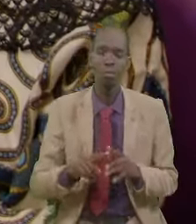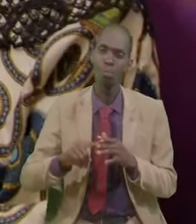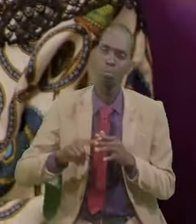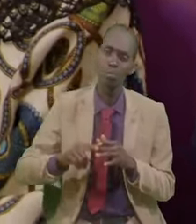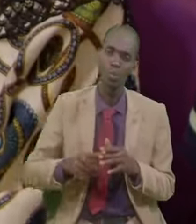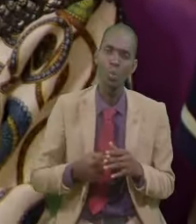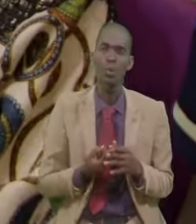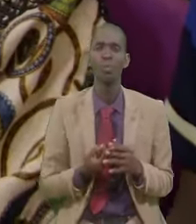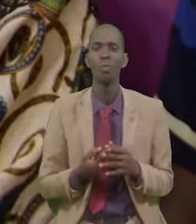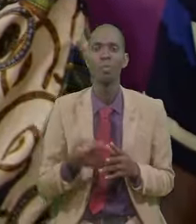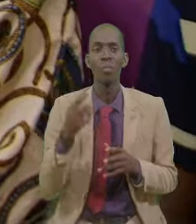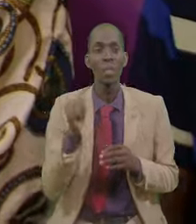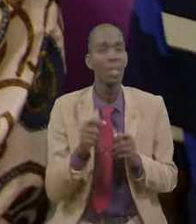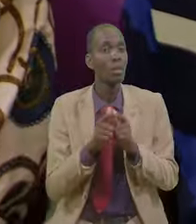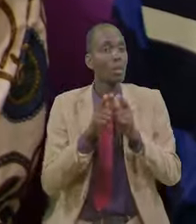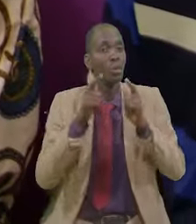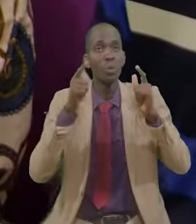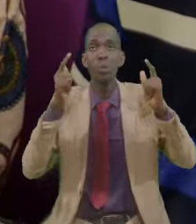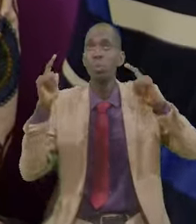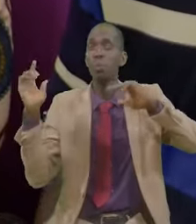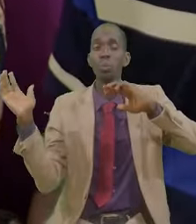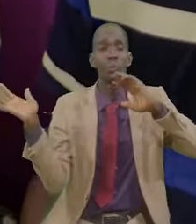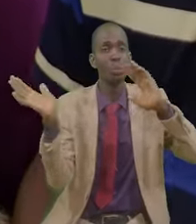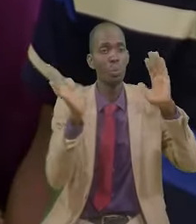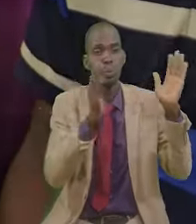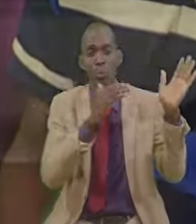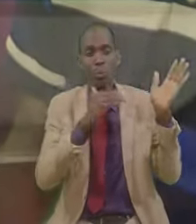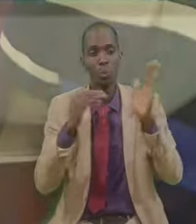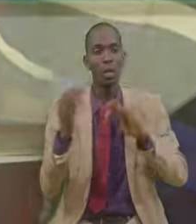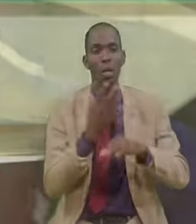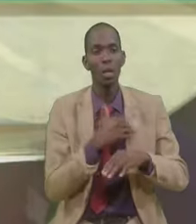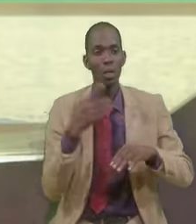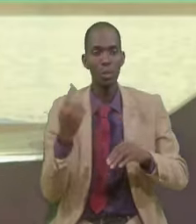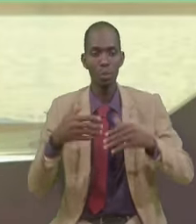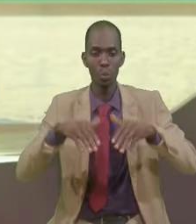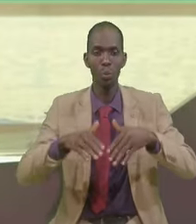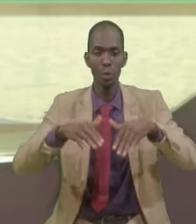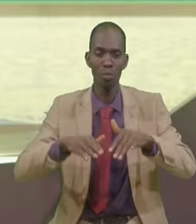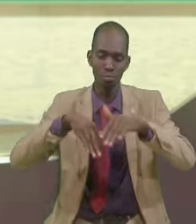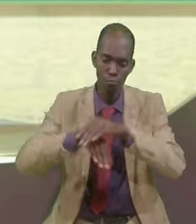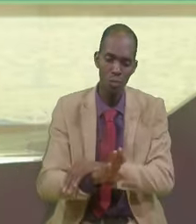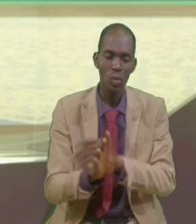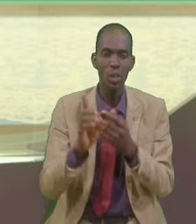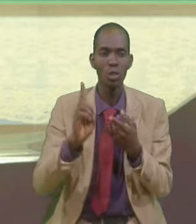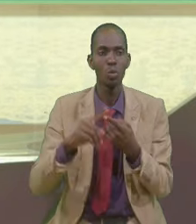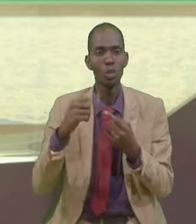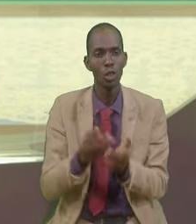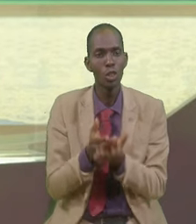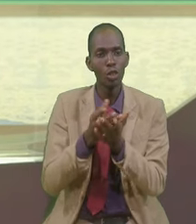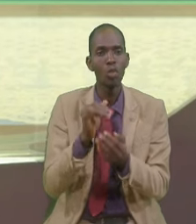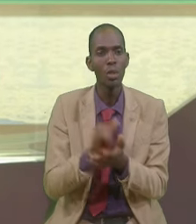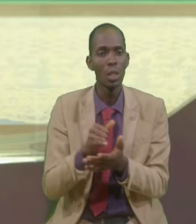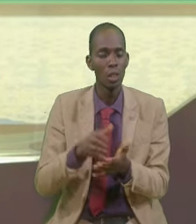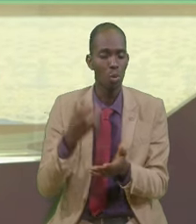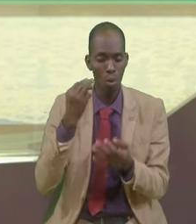And there arose a great storm of wind, and the waves beat into the ship, so that it was now